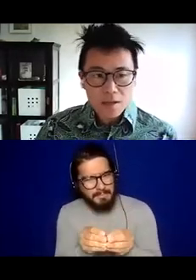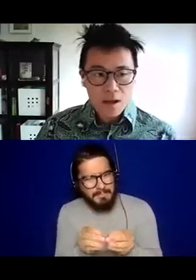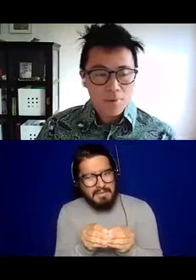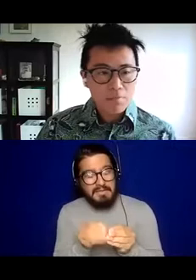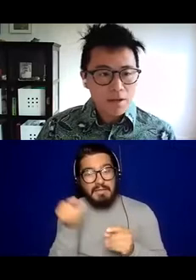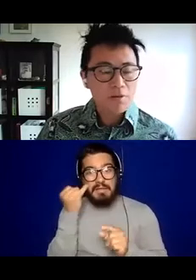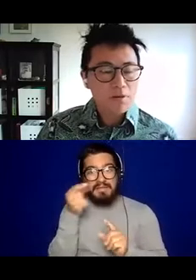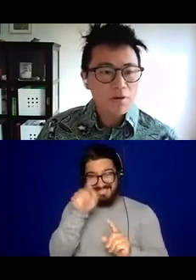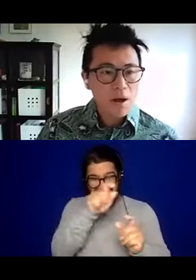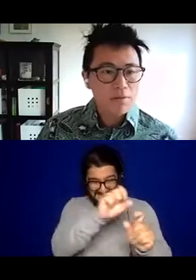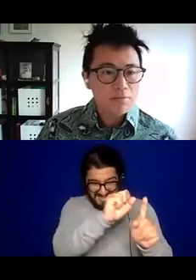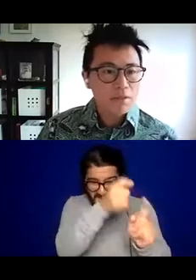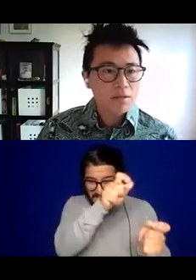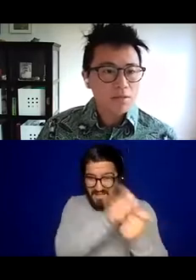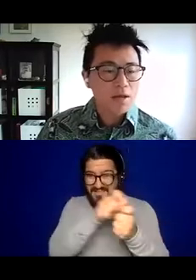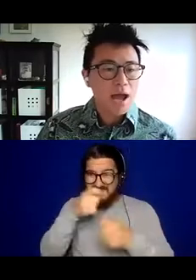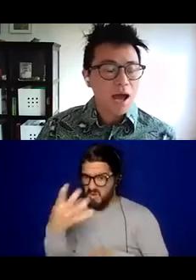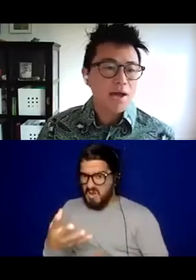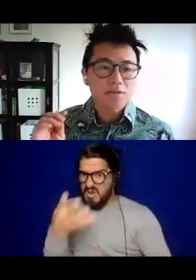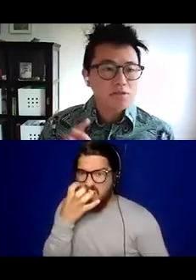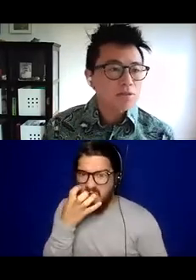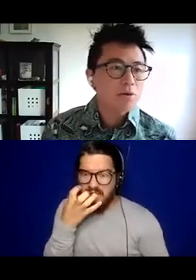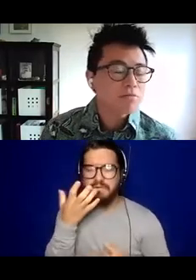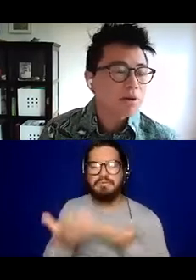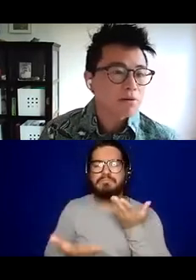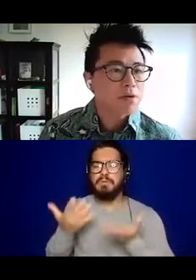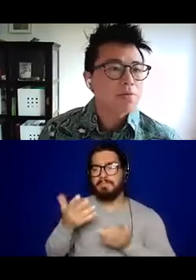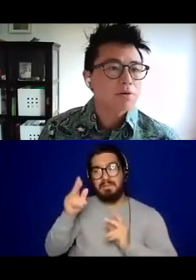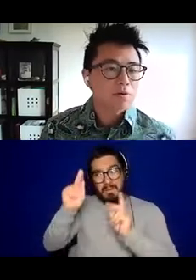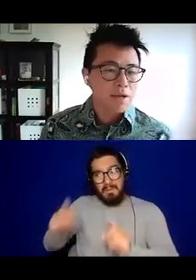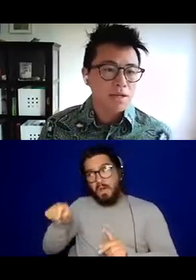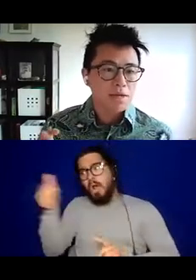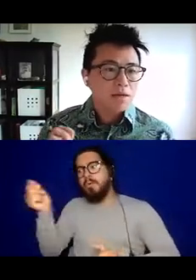somebody, it might really require them to have extra support from other